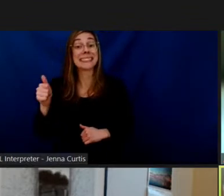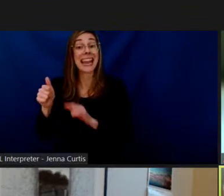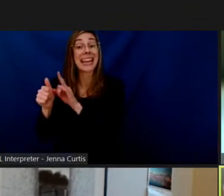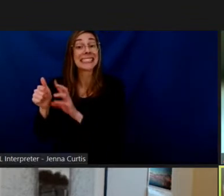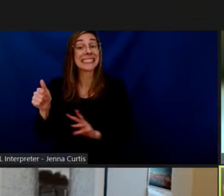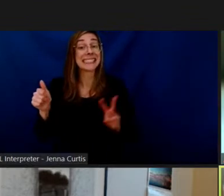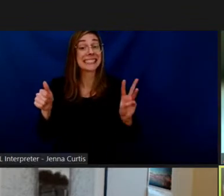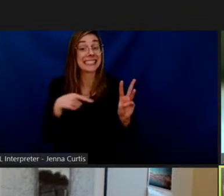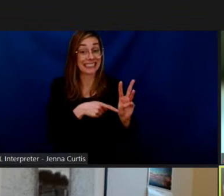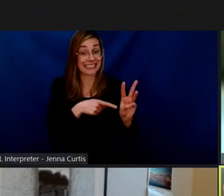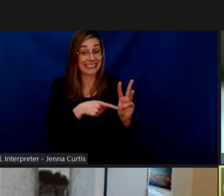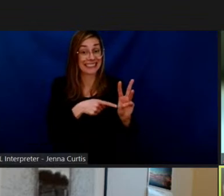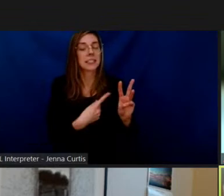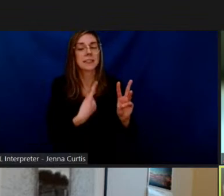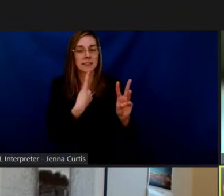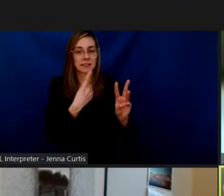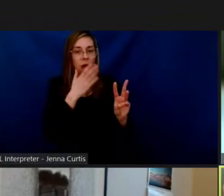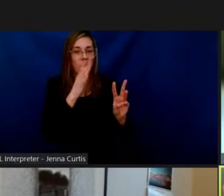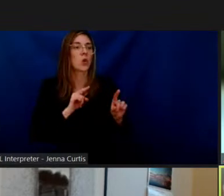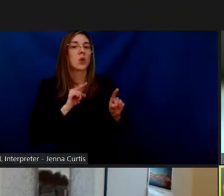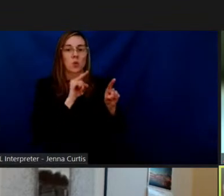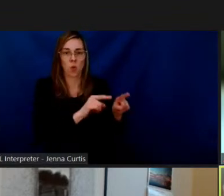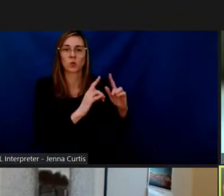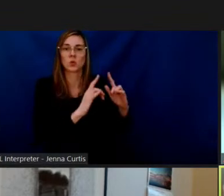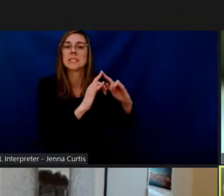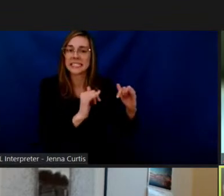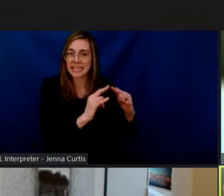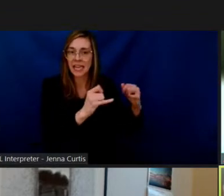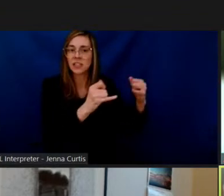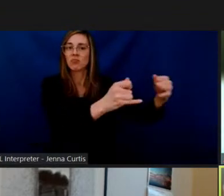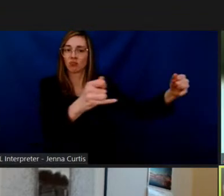to an encampment like this.